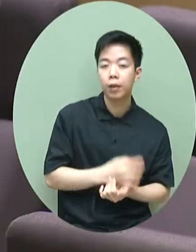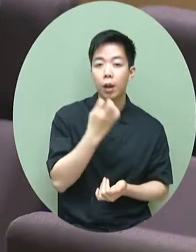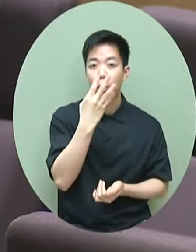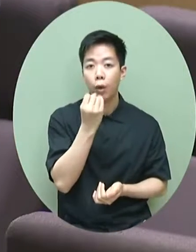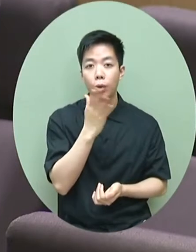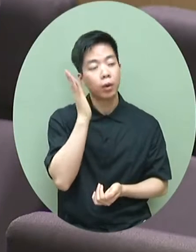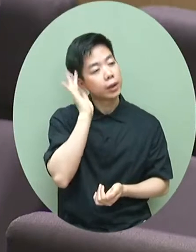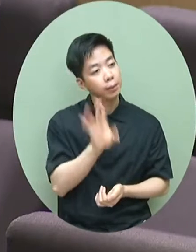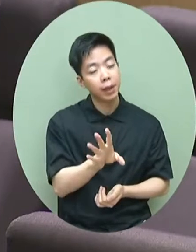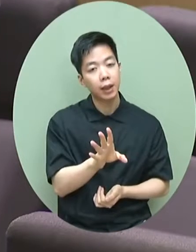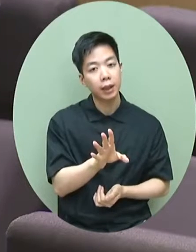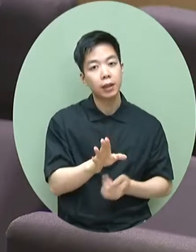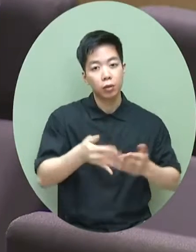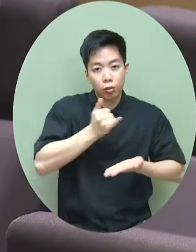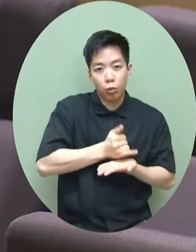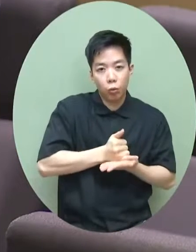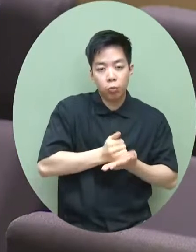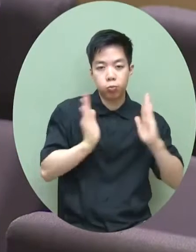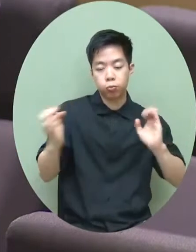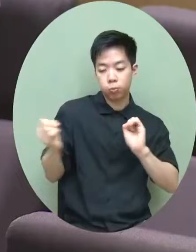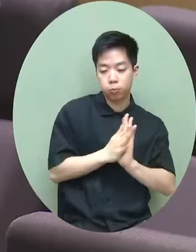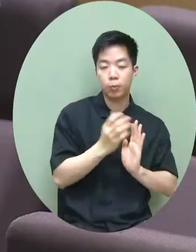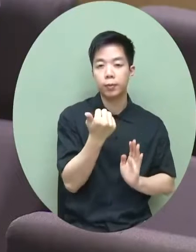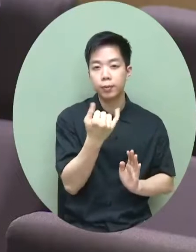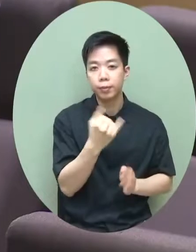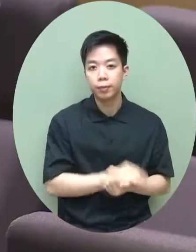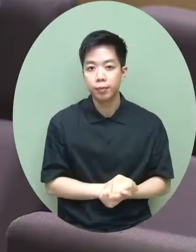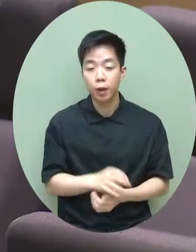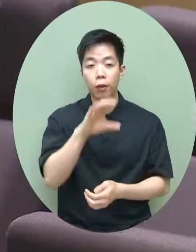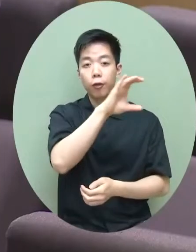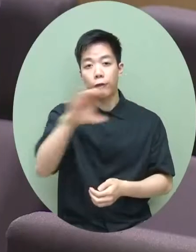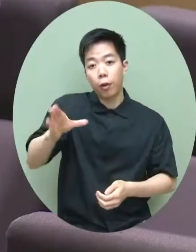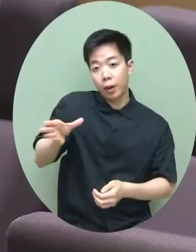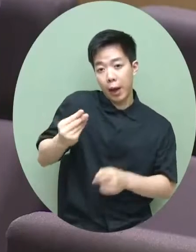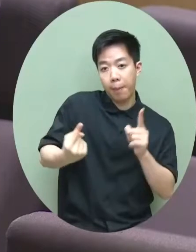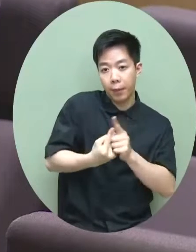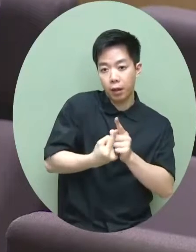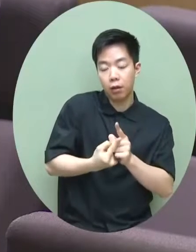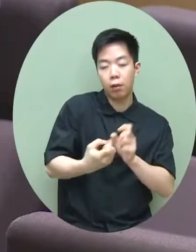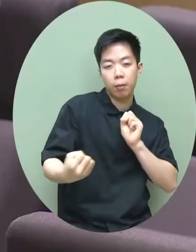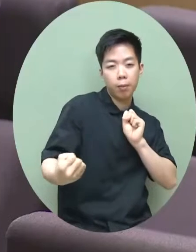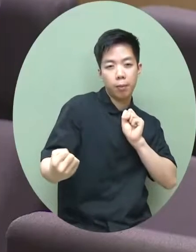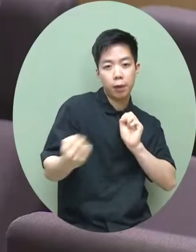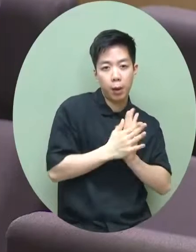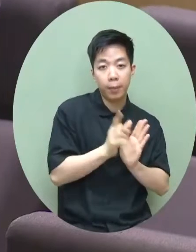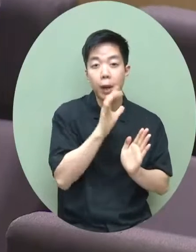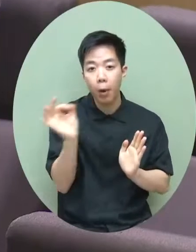that the case was infected in the hotel? Were anyone living on the same floor in the hotel were infected or classified as close contacts? And